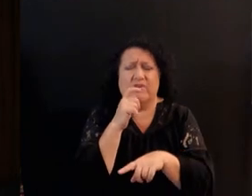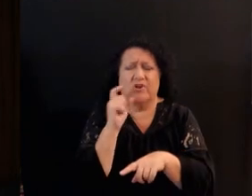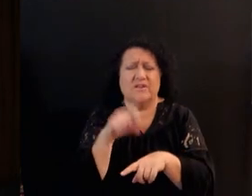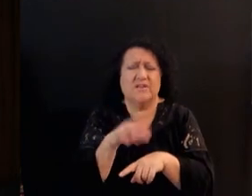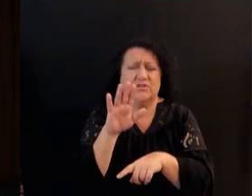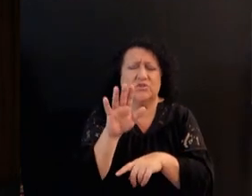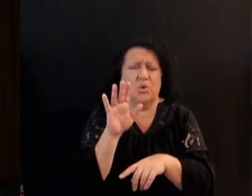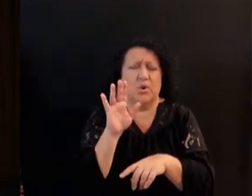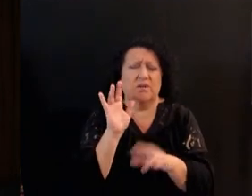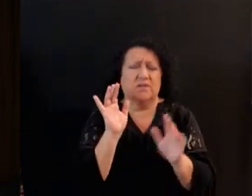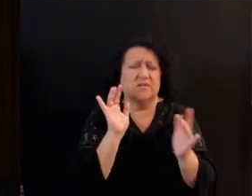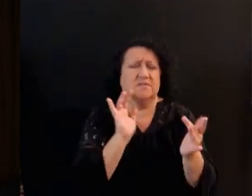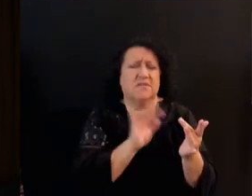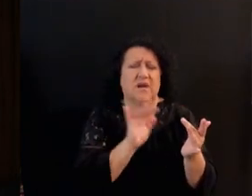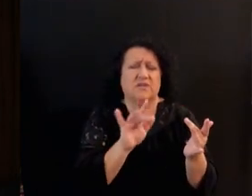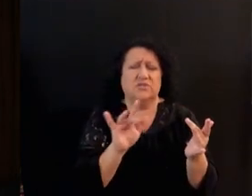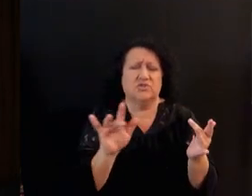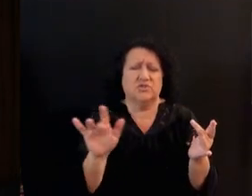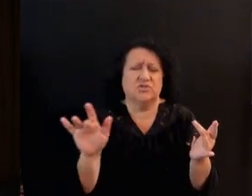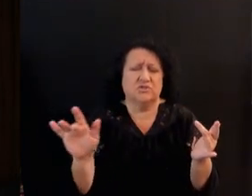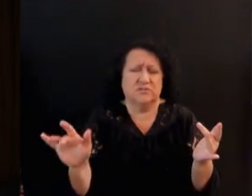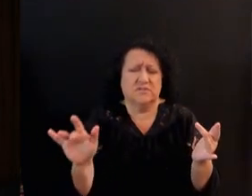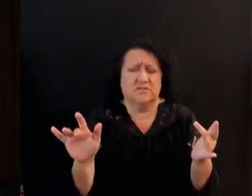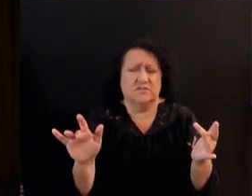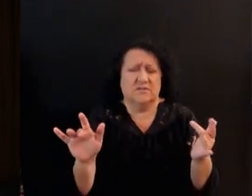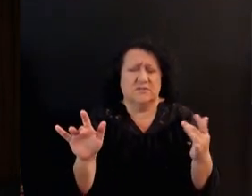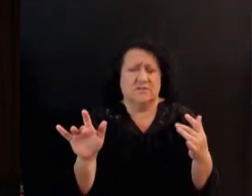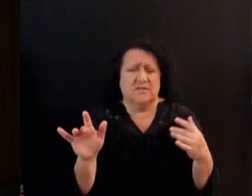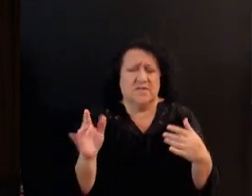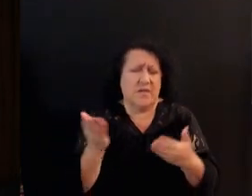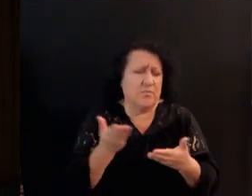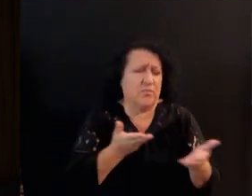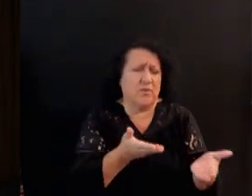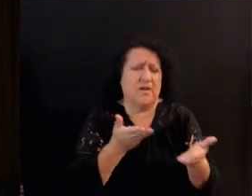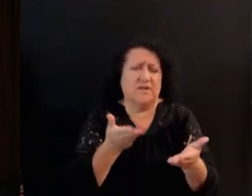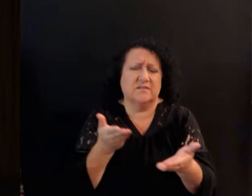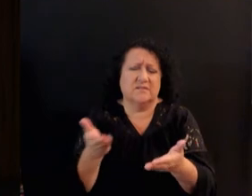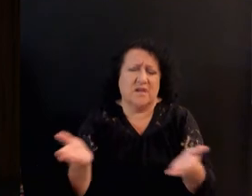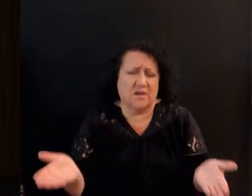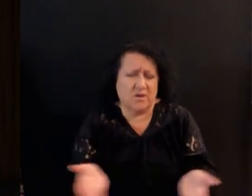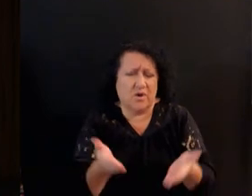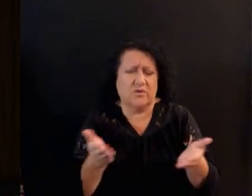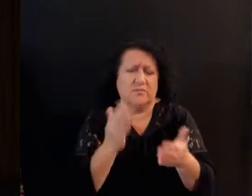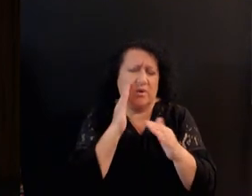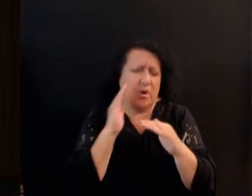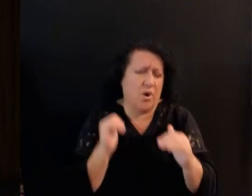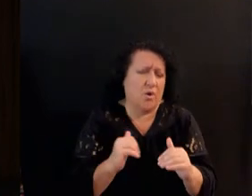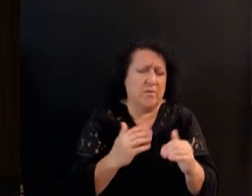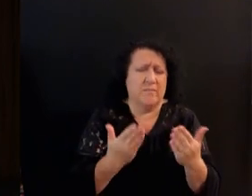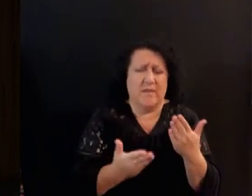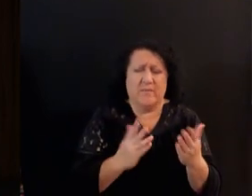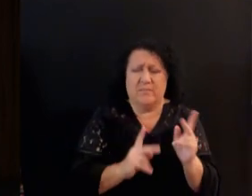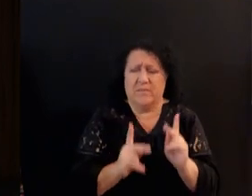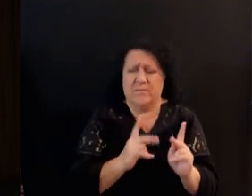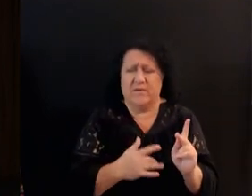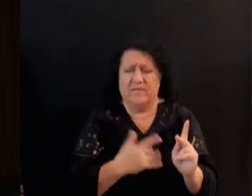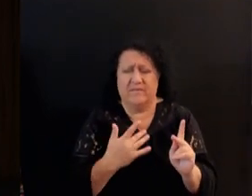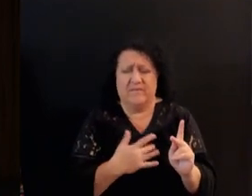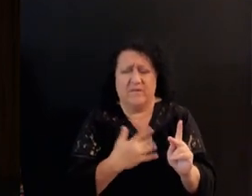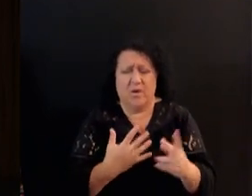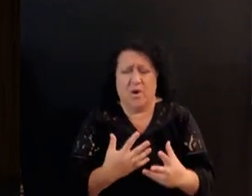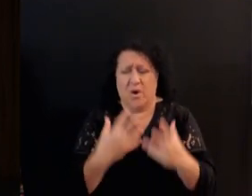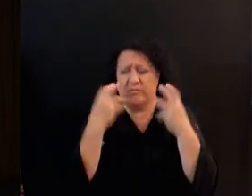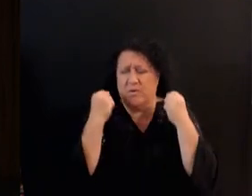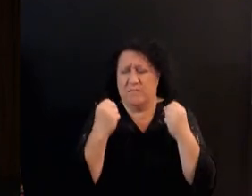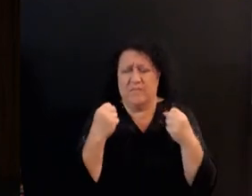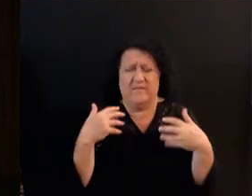that brings encouragement, brings hope, no matter what they are facing, Lord, they may be overwhelmed right now by fear, by sickness, by